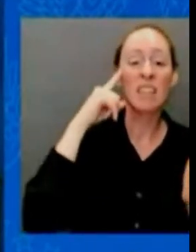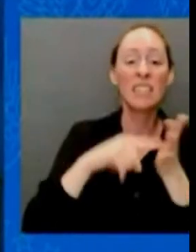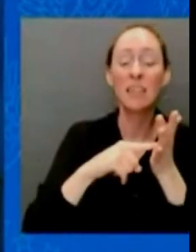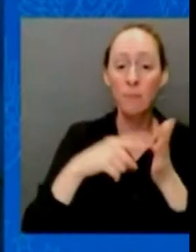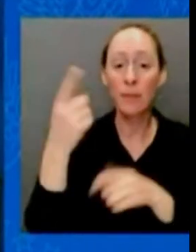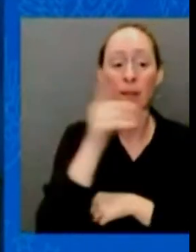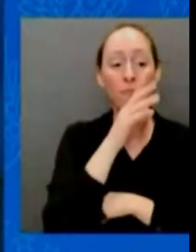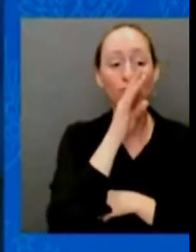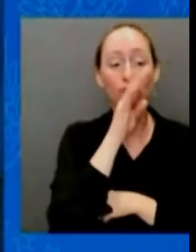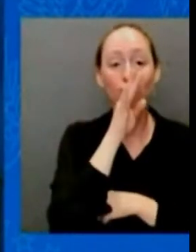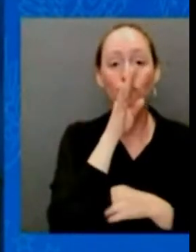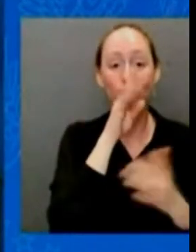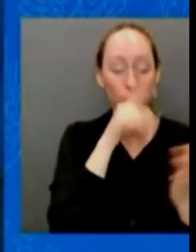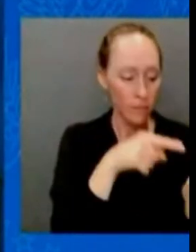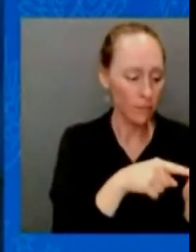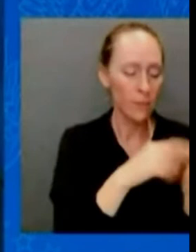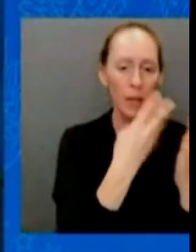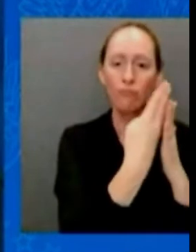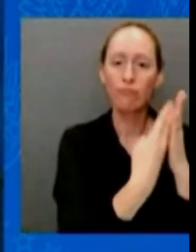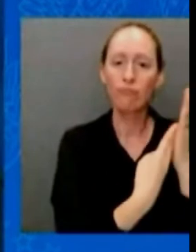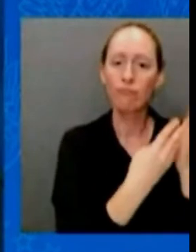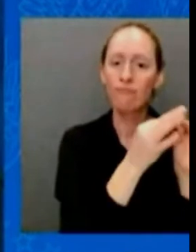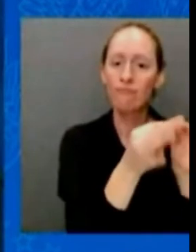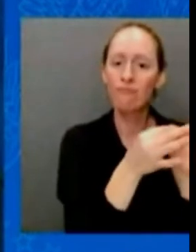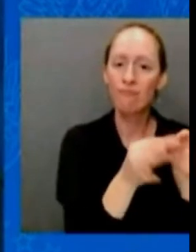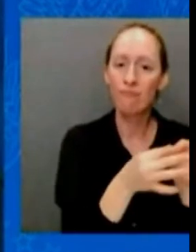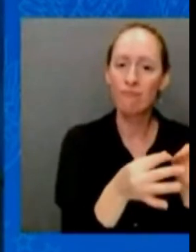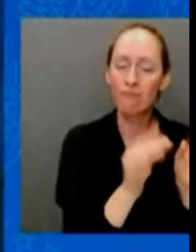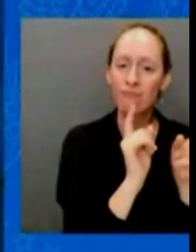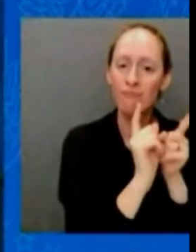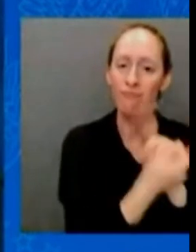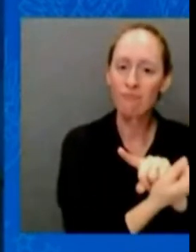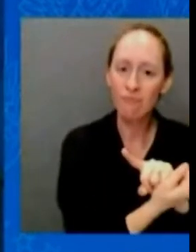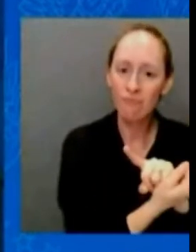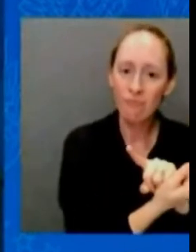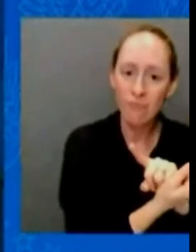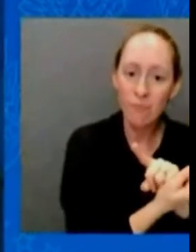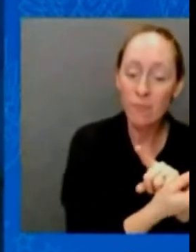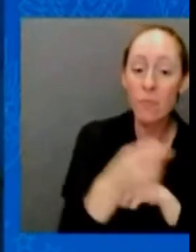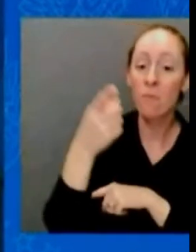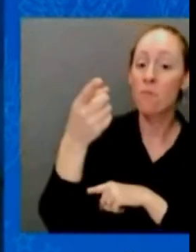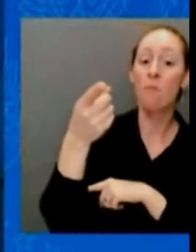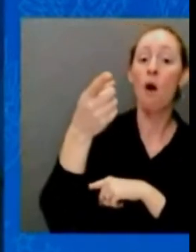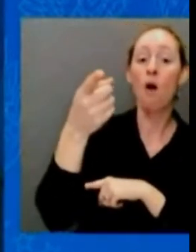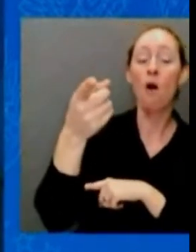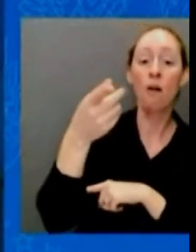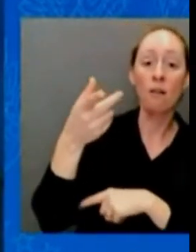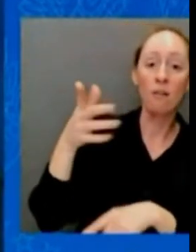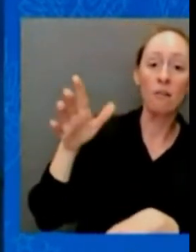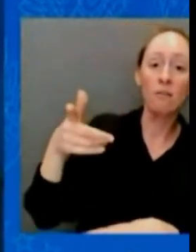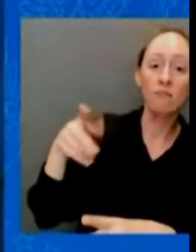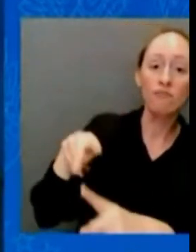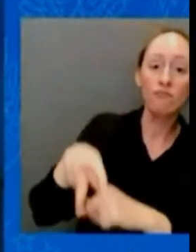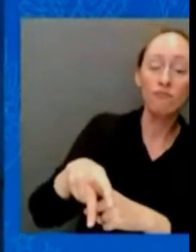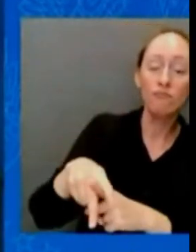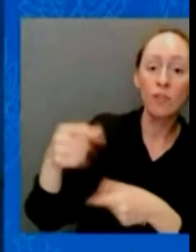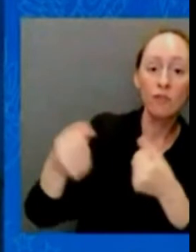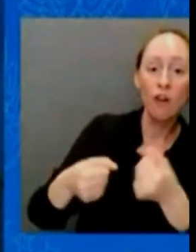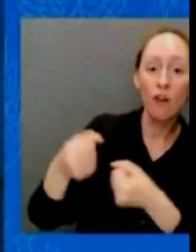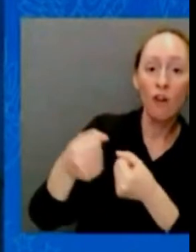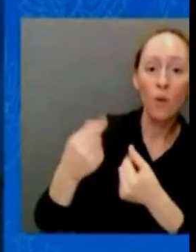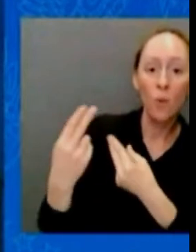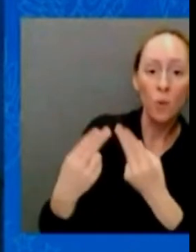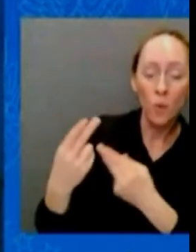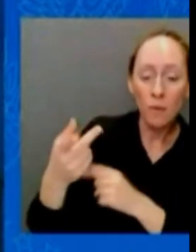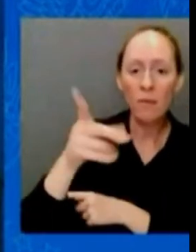cars, massive e-commerce platforms driving digital transformation, precise medical